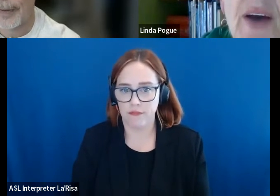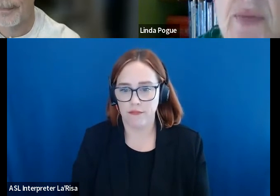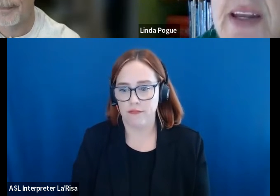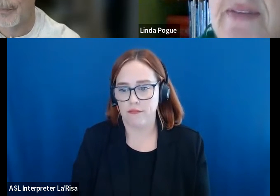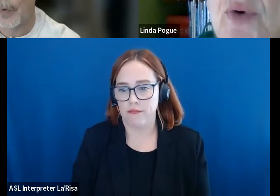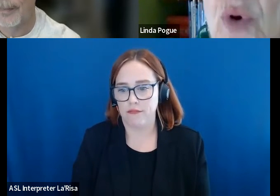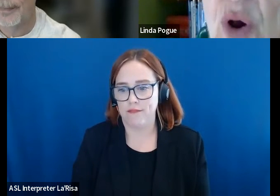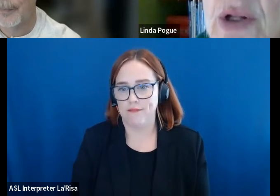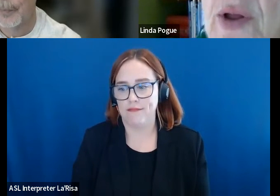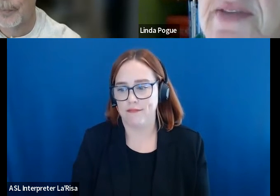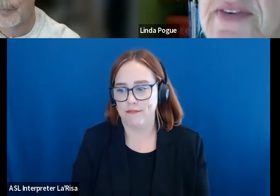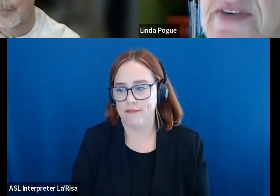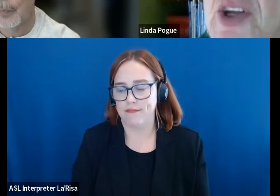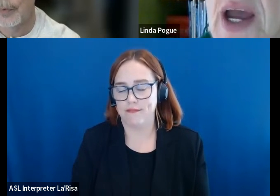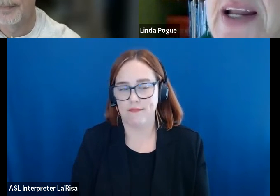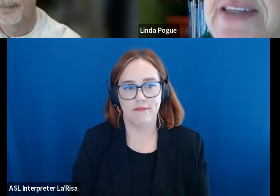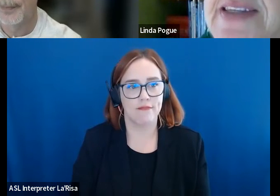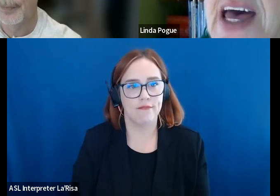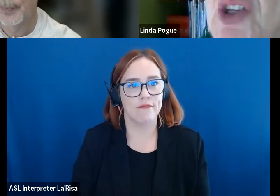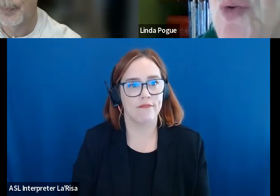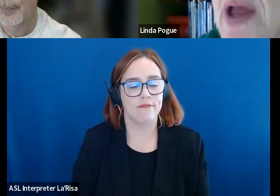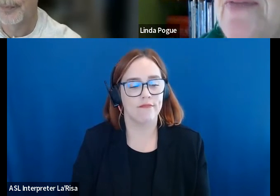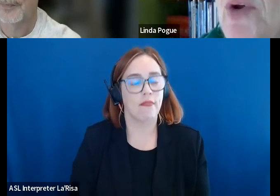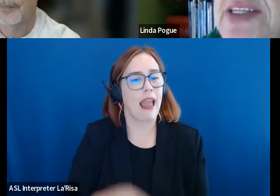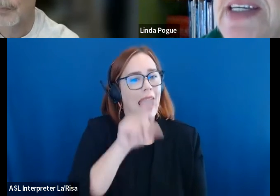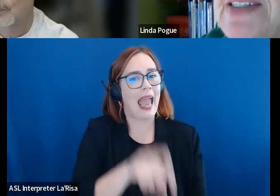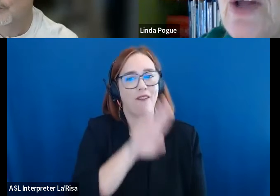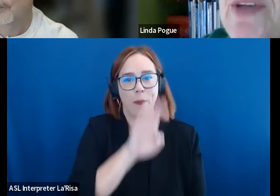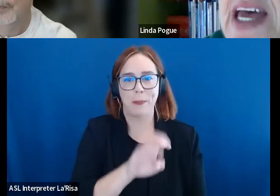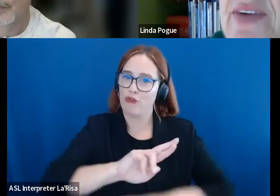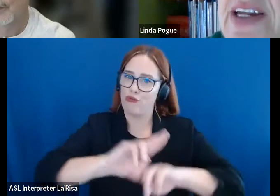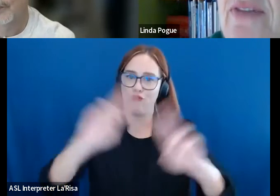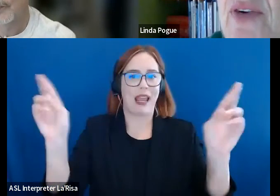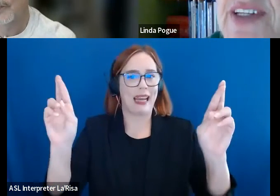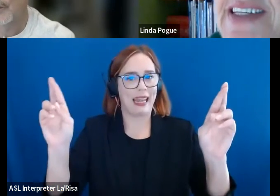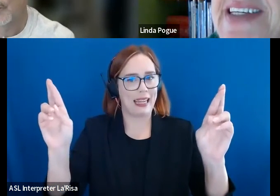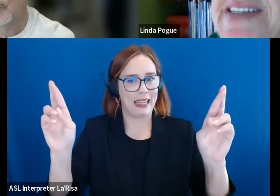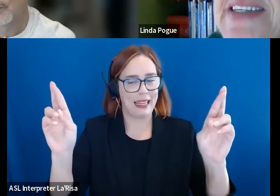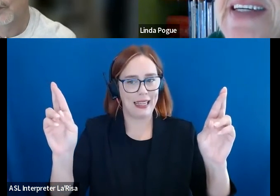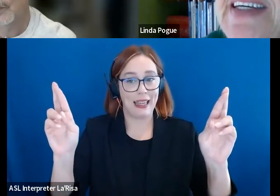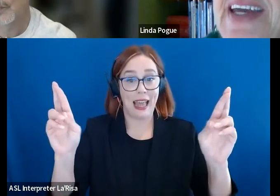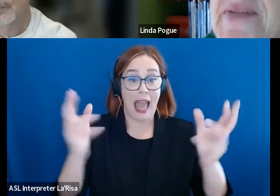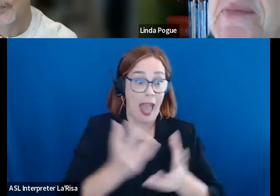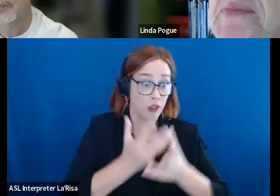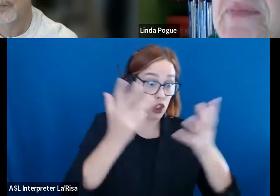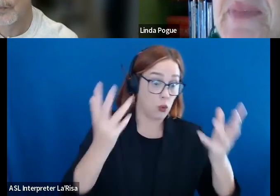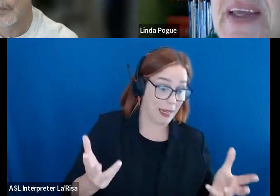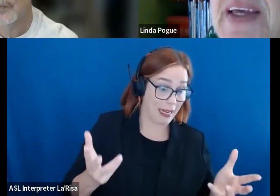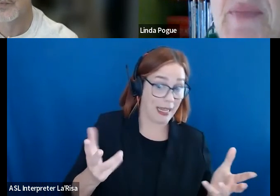you have to be ready for lots of different eventualities. Having too many volunteers, not having enough volunteers,